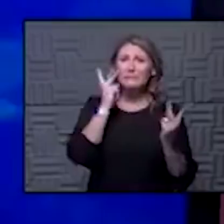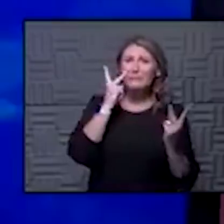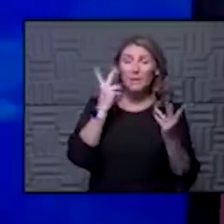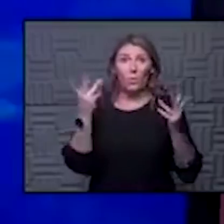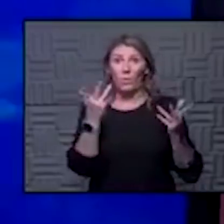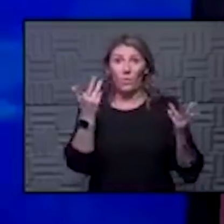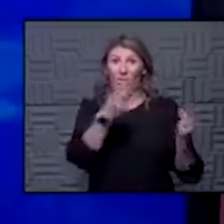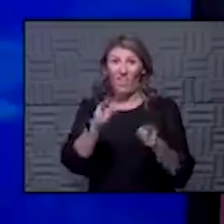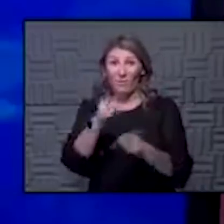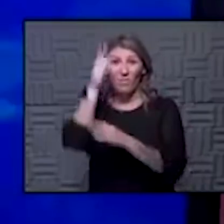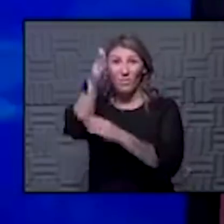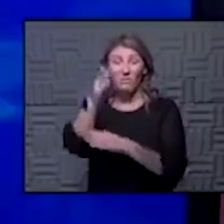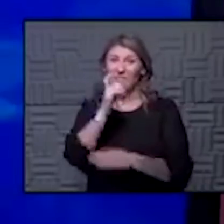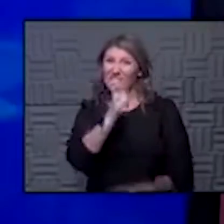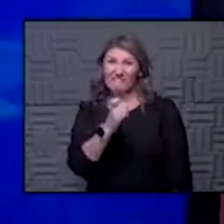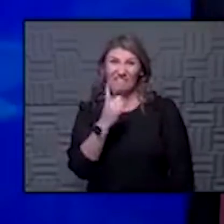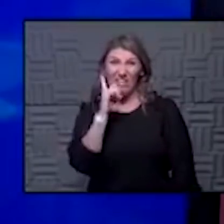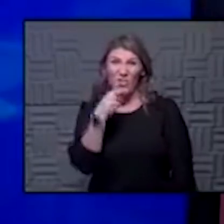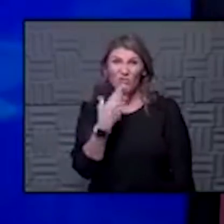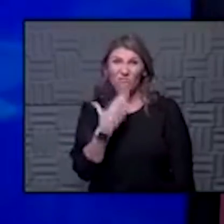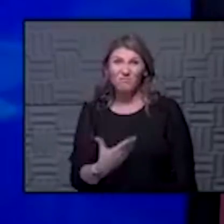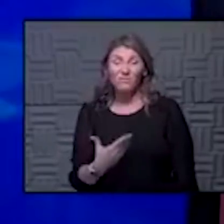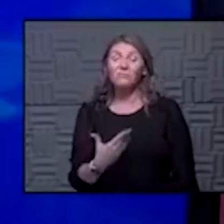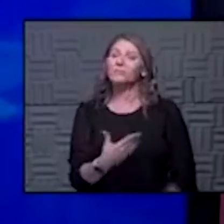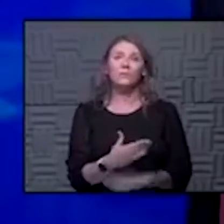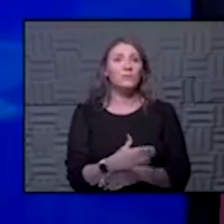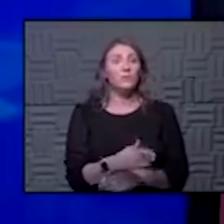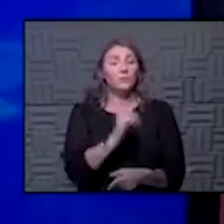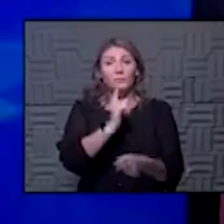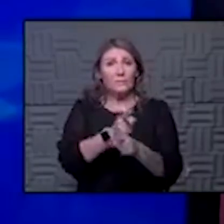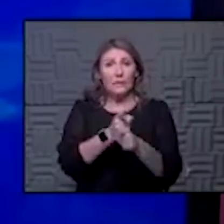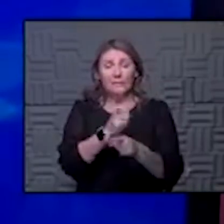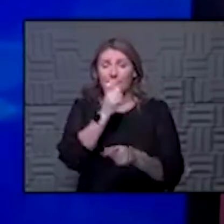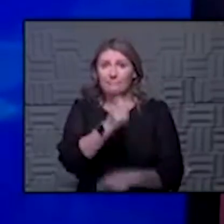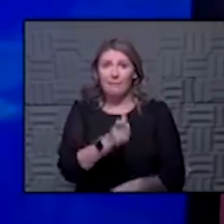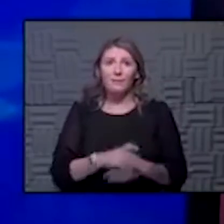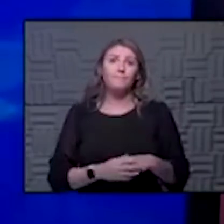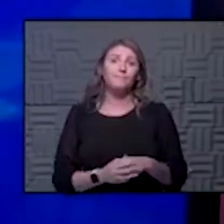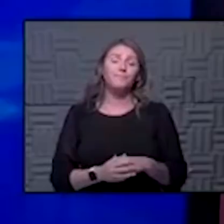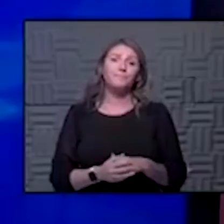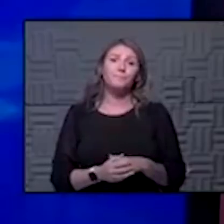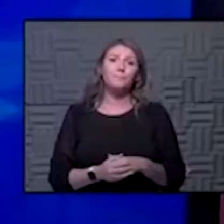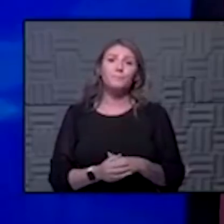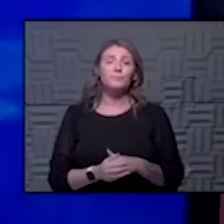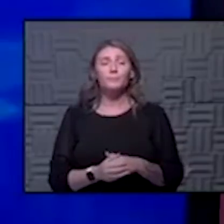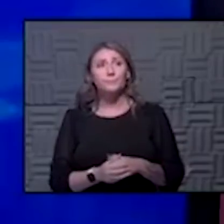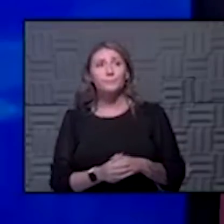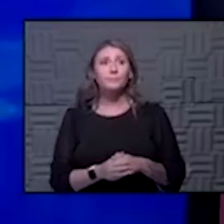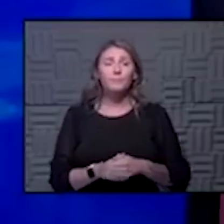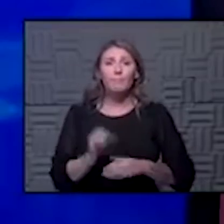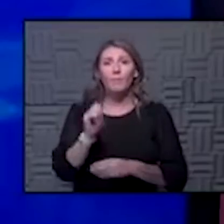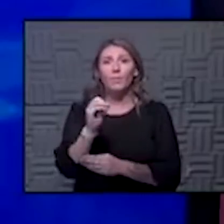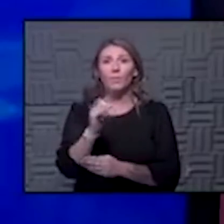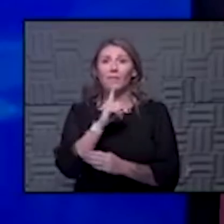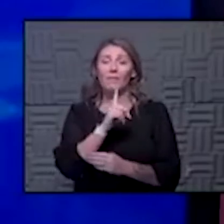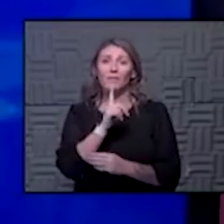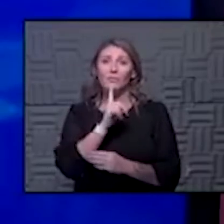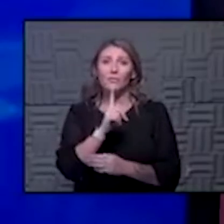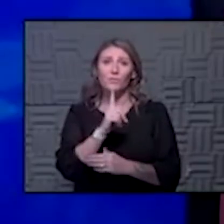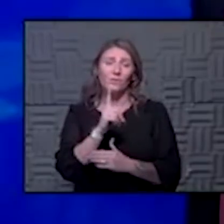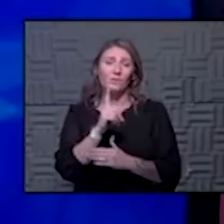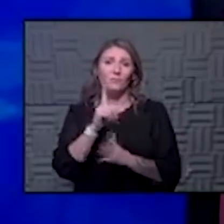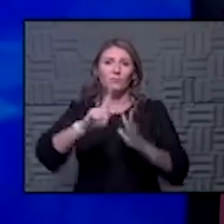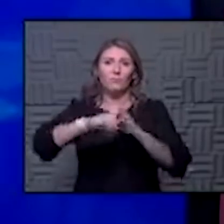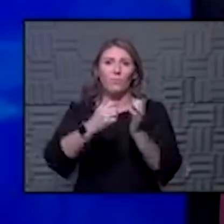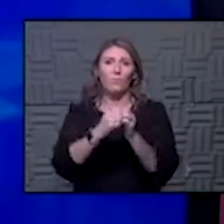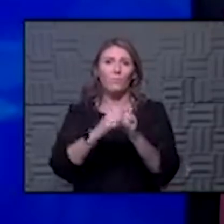because it doesn't look good right now. Yeah, it sure doesn't, Steve. So we'll actually start with some